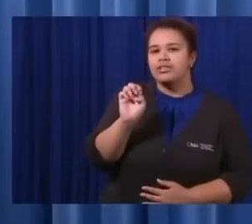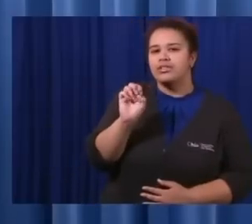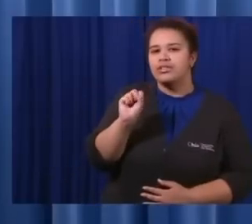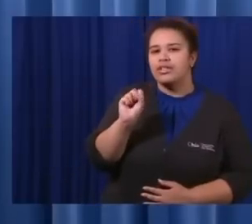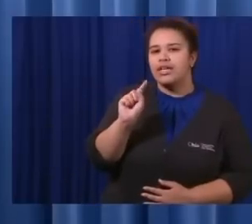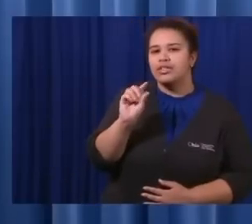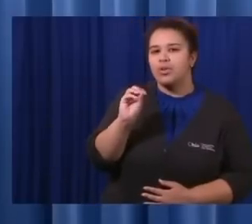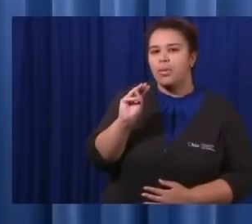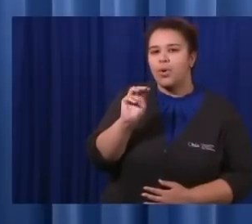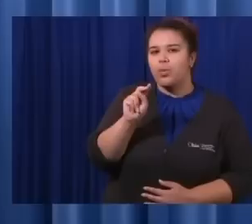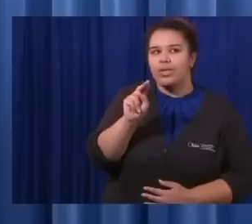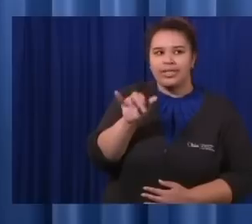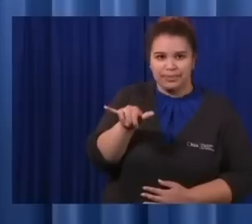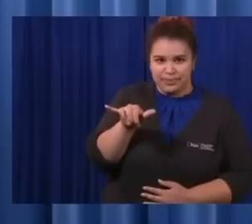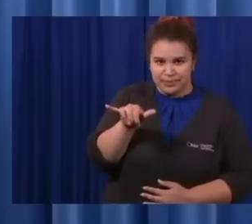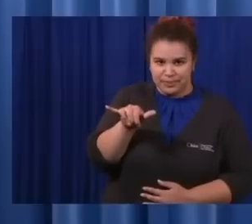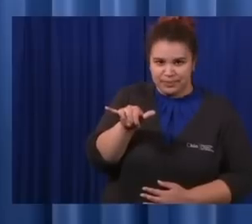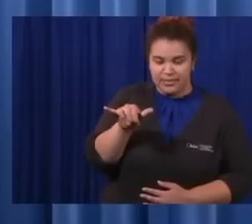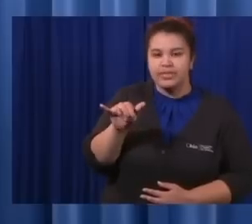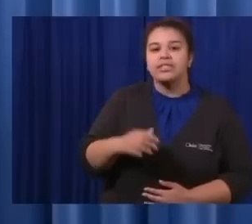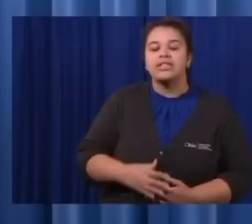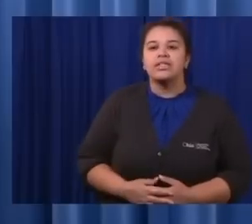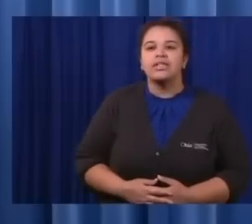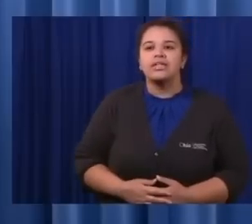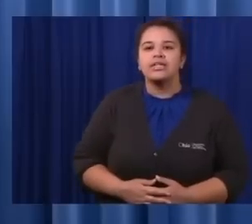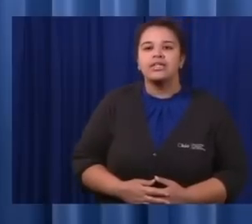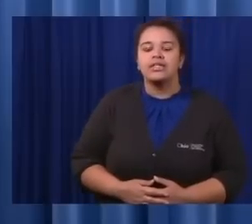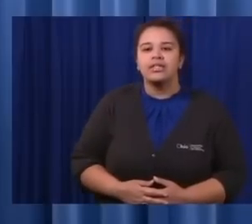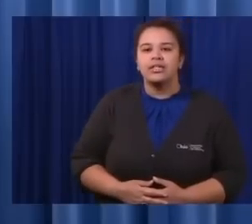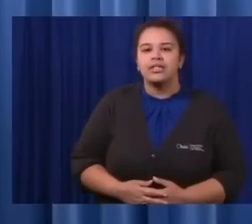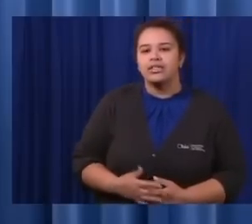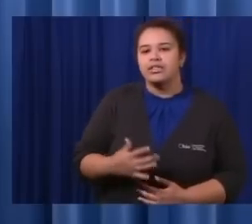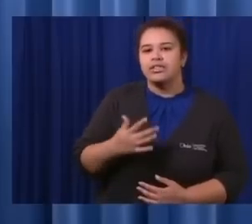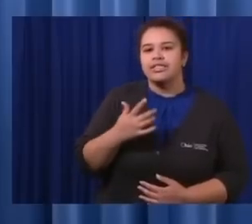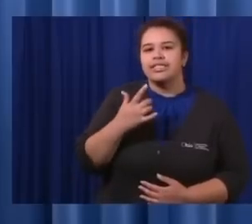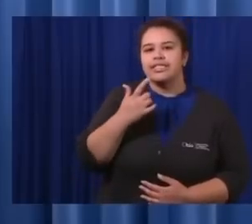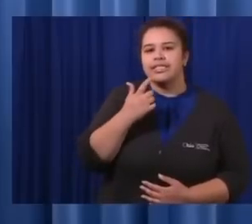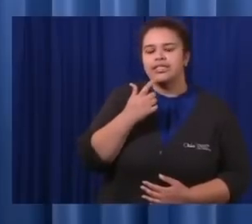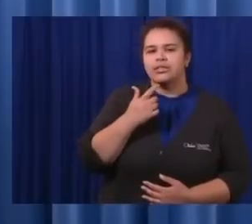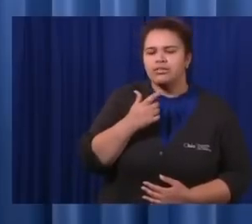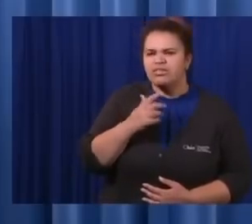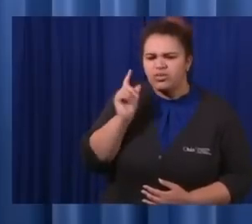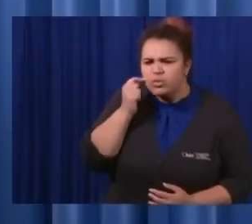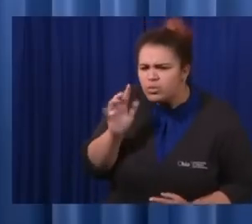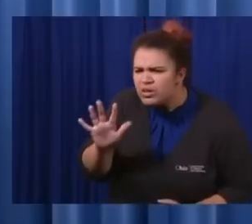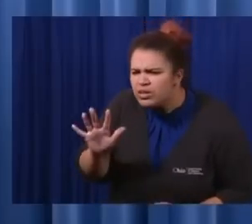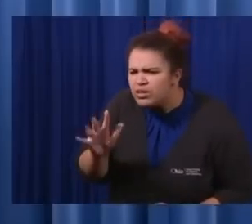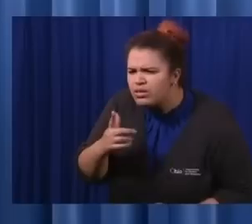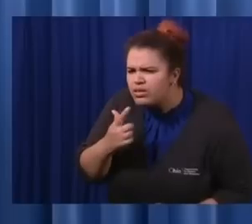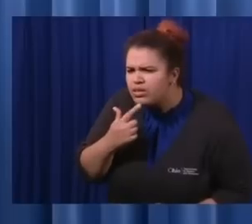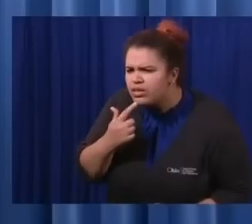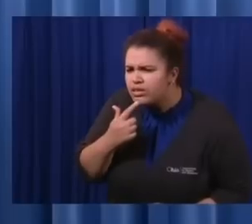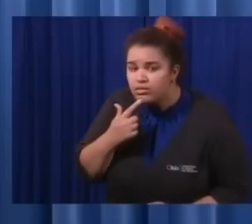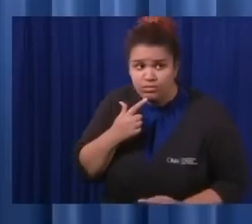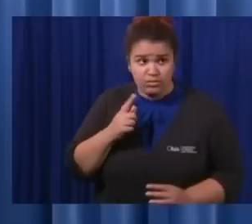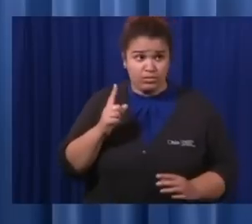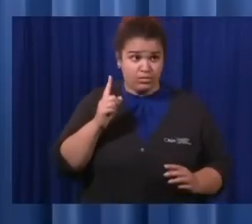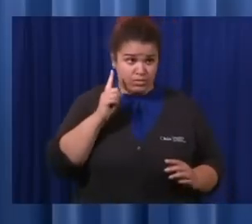I think he was talking. This question is about the testimony from the couple from What? Tuesday. I'm sorry? Can you hear